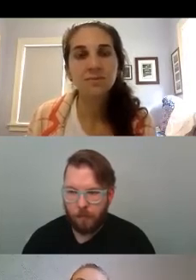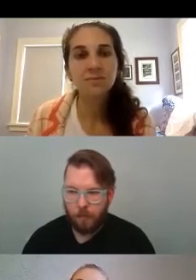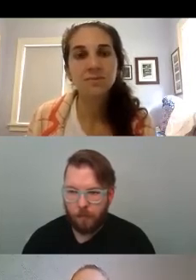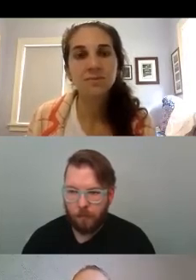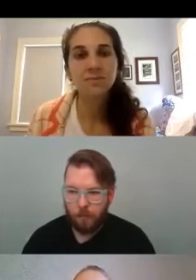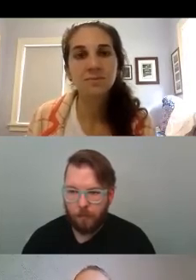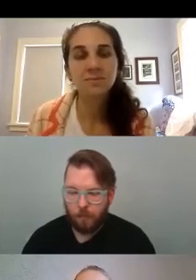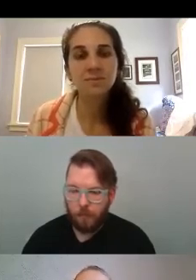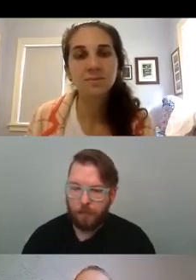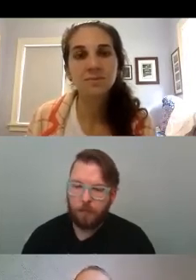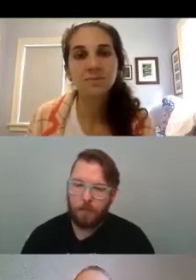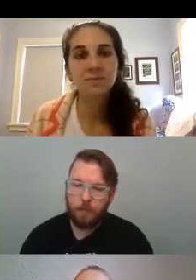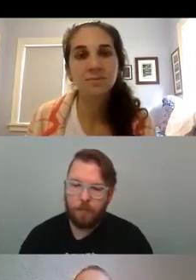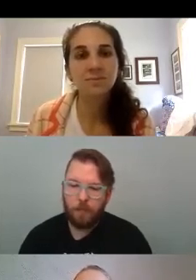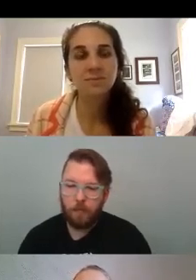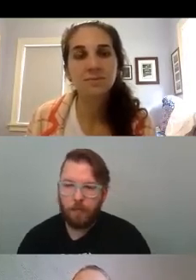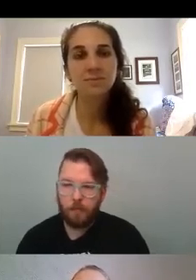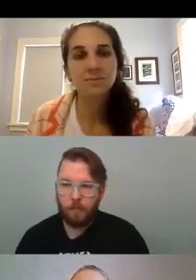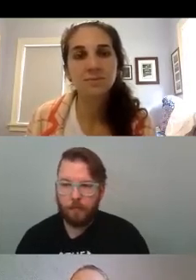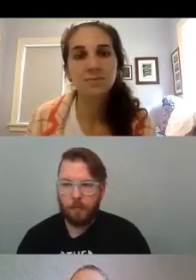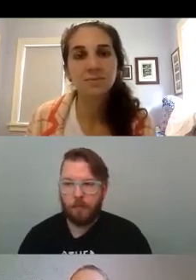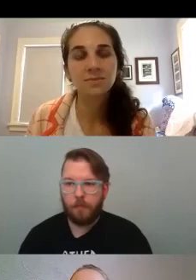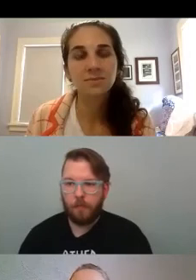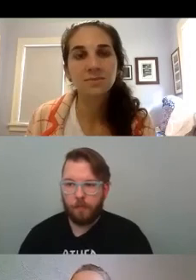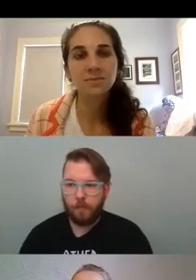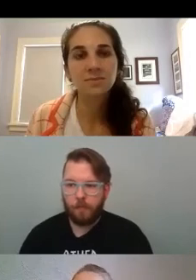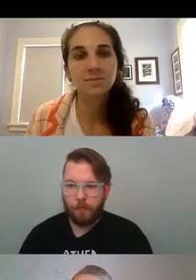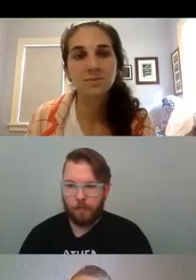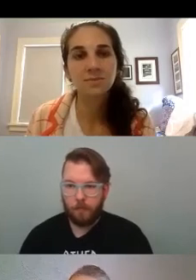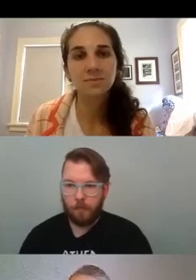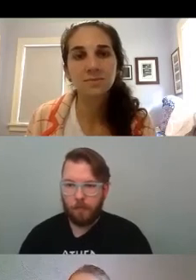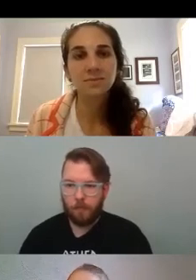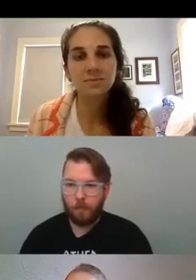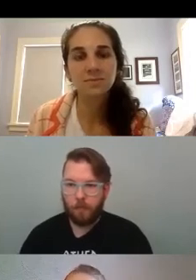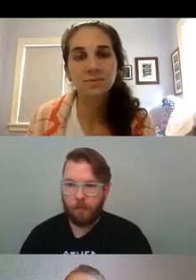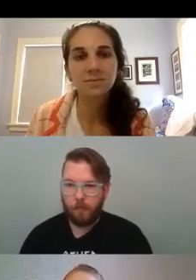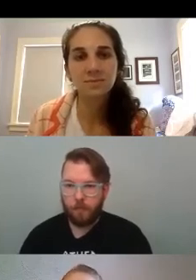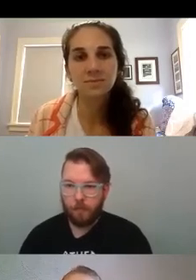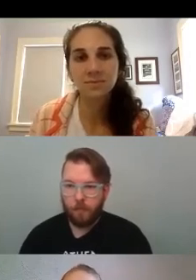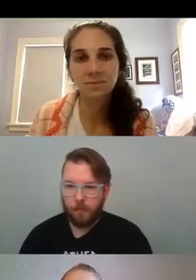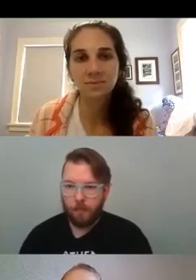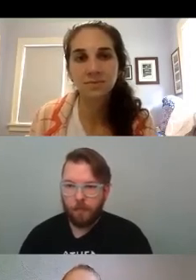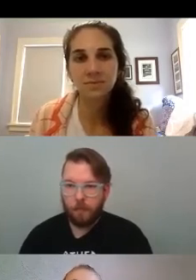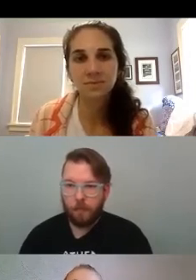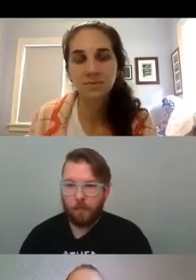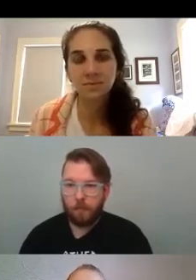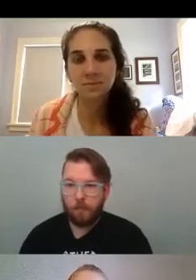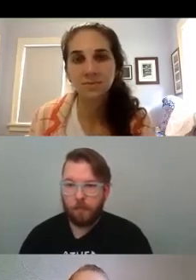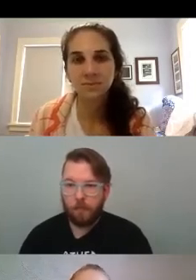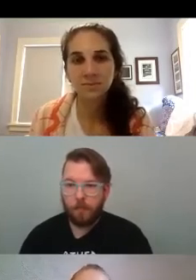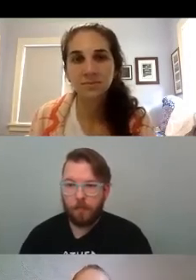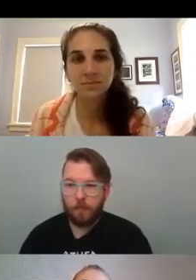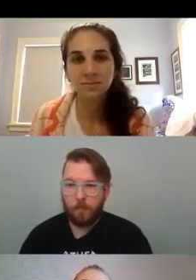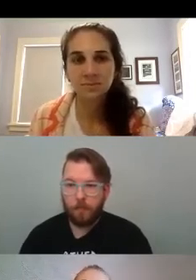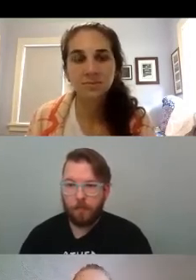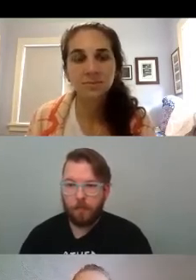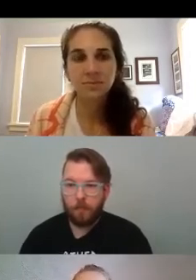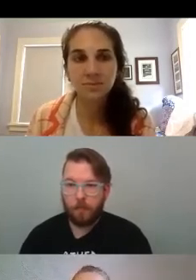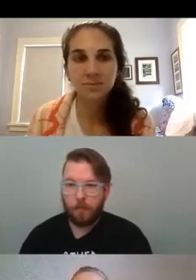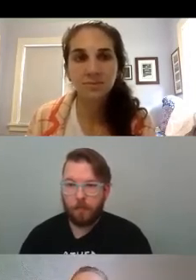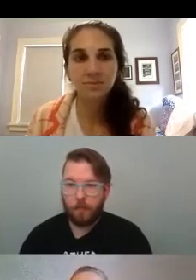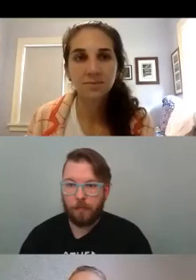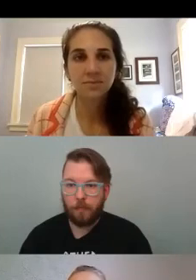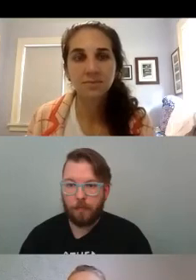I would say that there was a collective understanding that we needed to work in a different way. One of